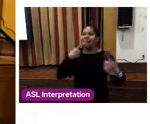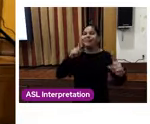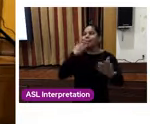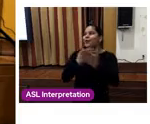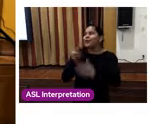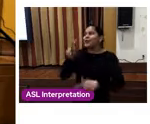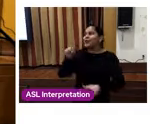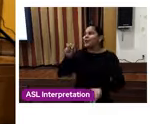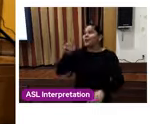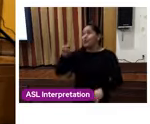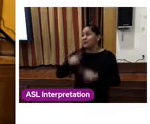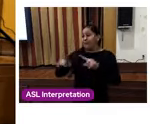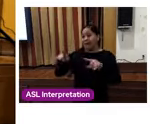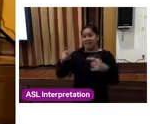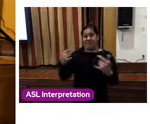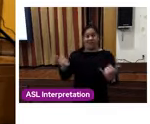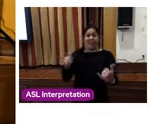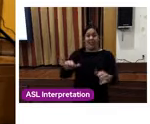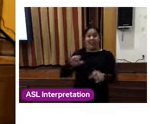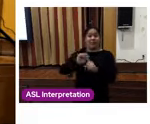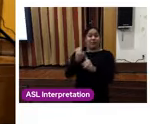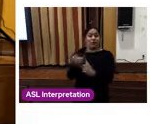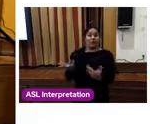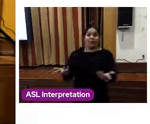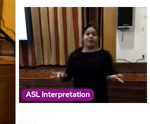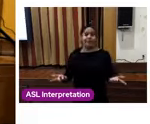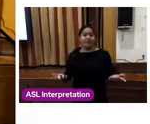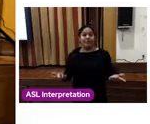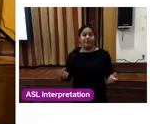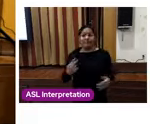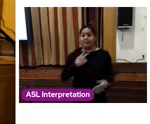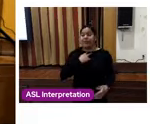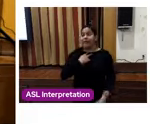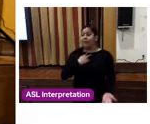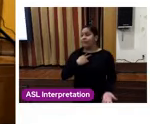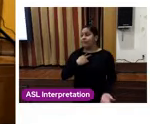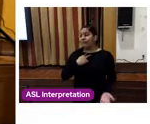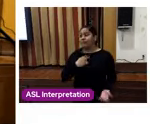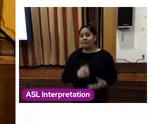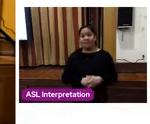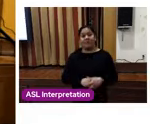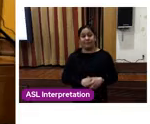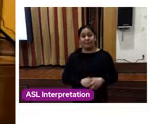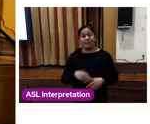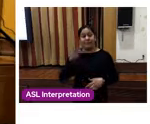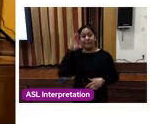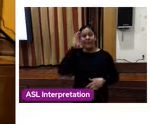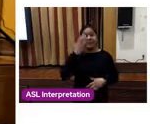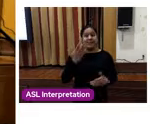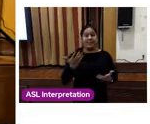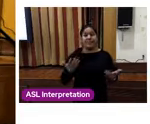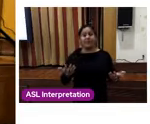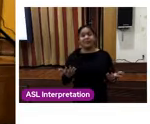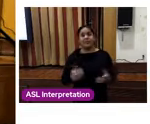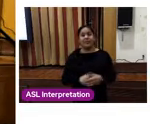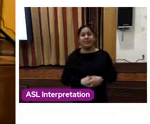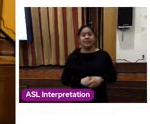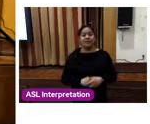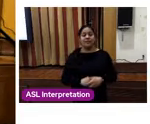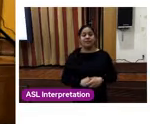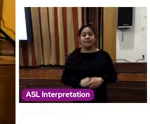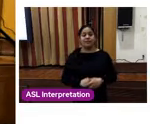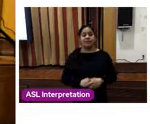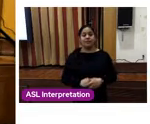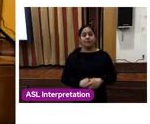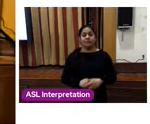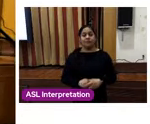the situation that we're in right now. And it seems to me like people are just, if it